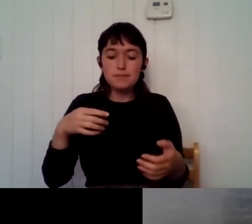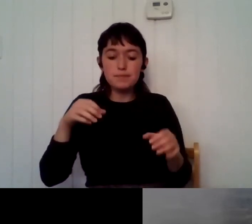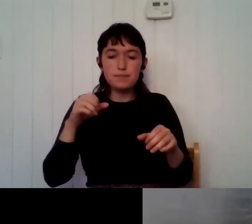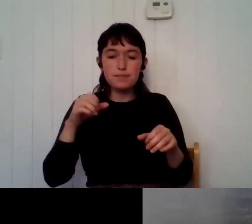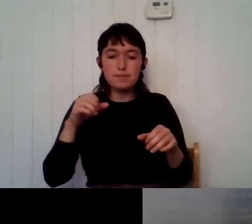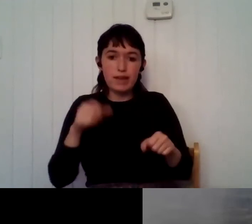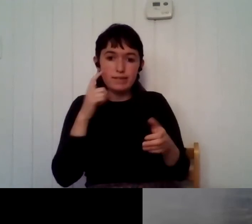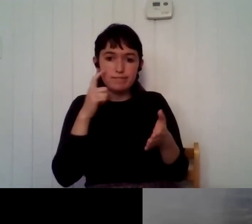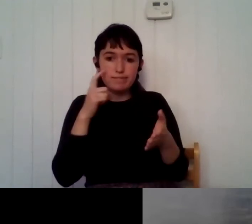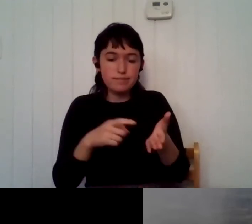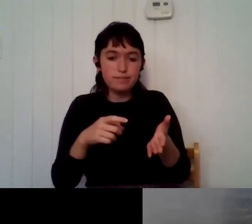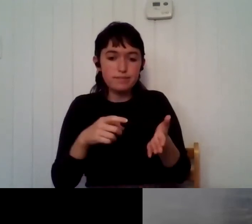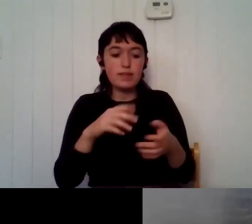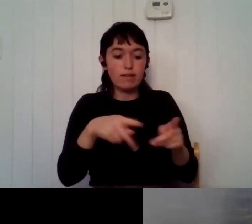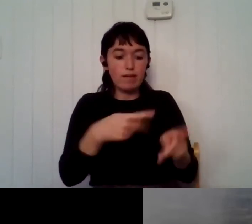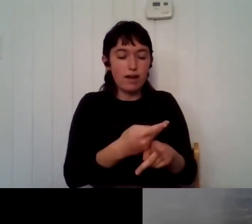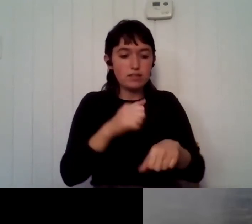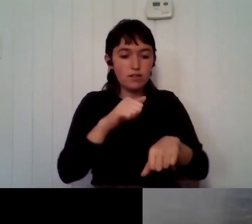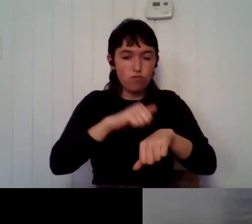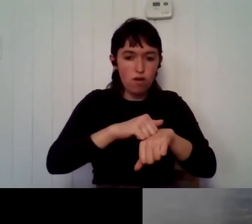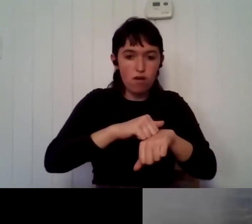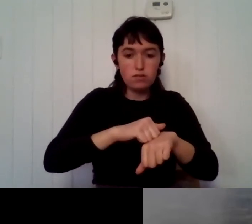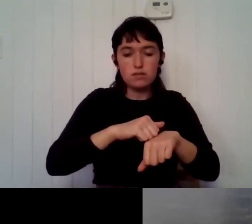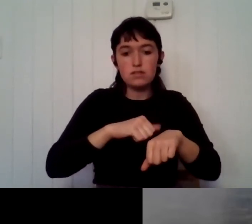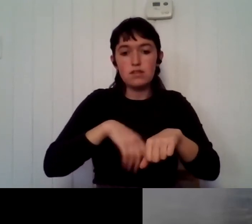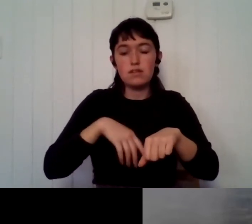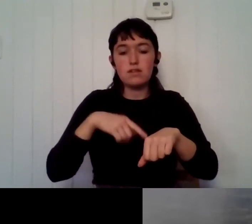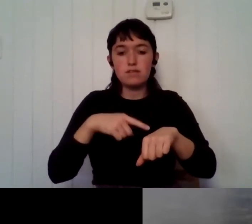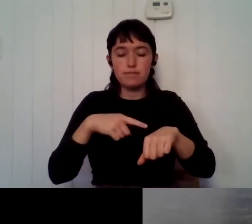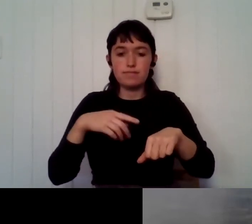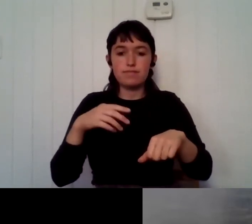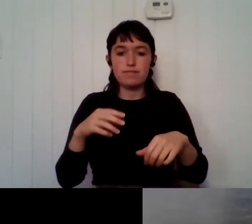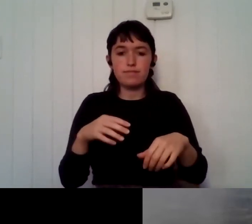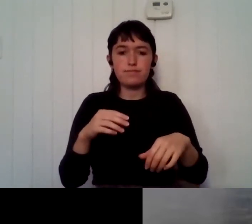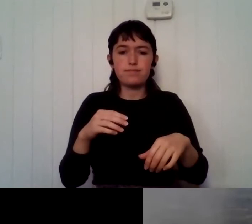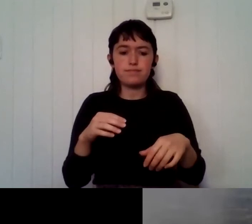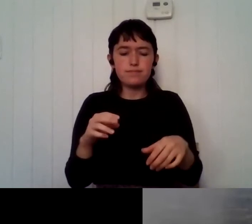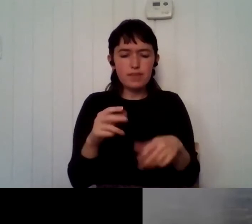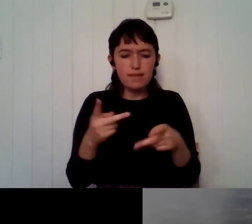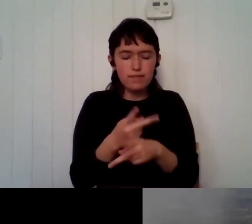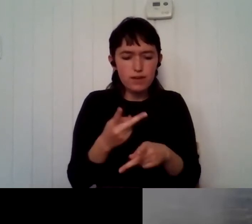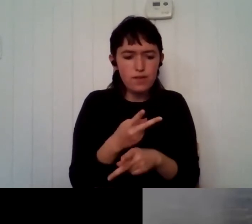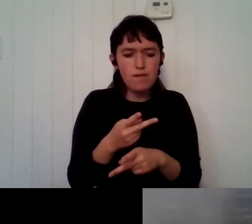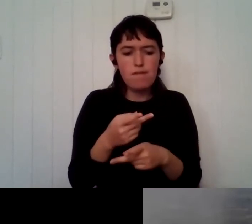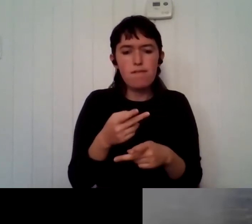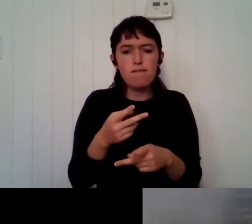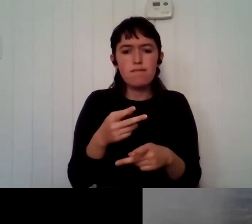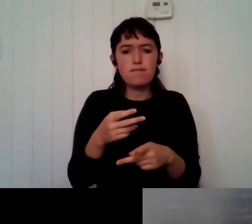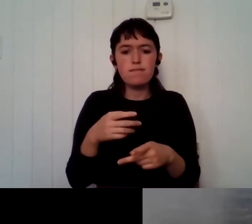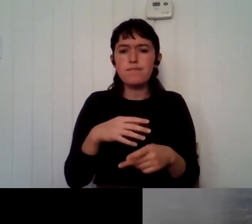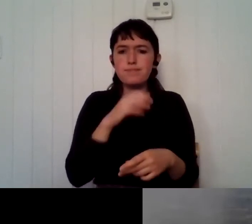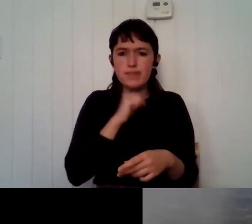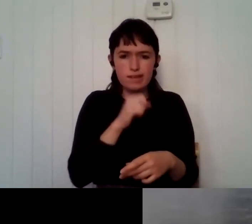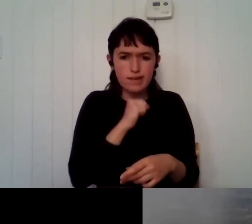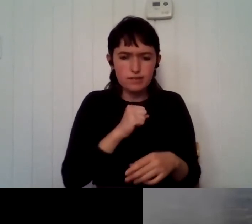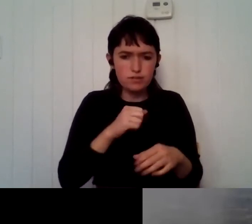They map these rocks. They do take these rocks and then they try to know how old they are. So